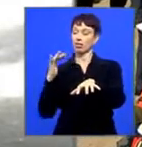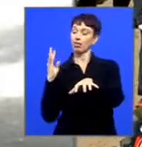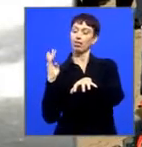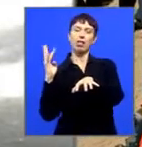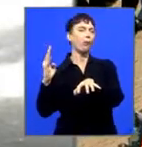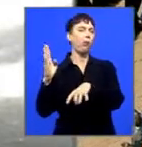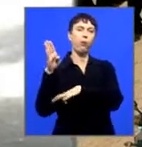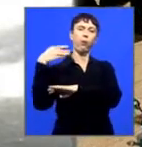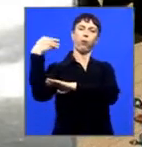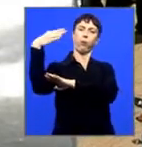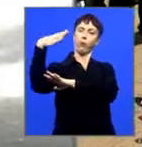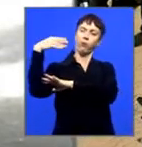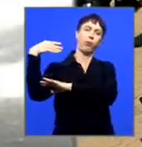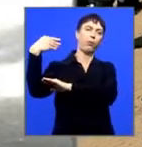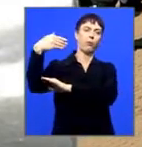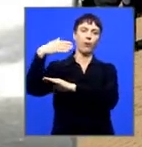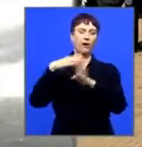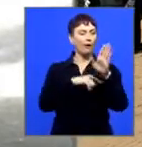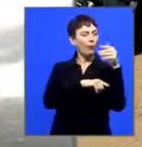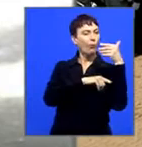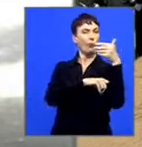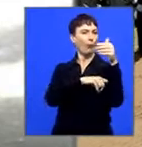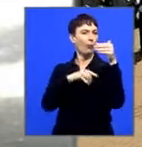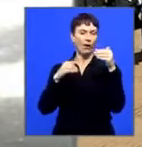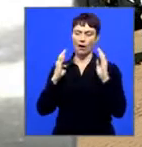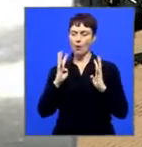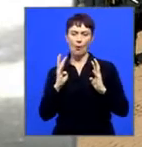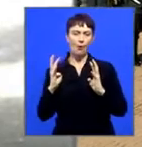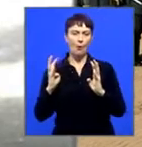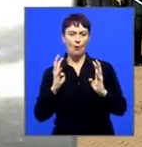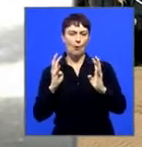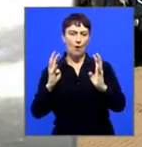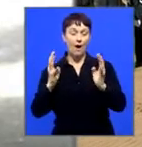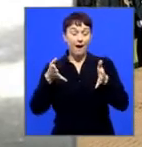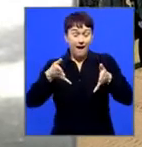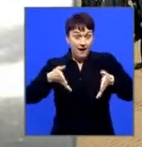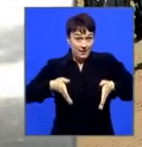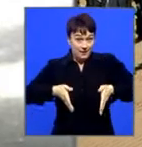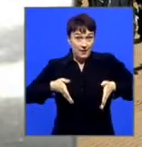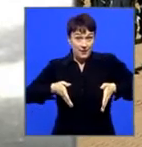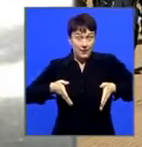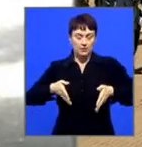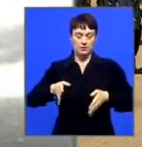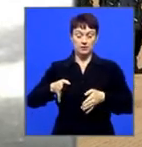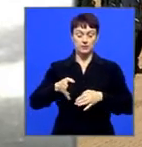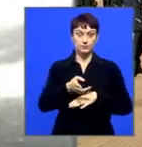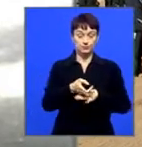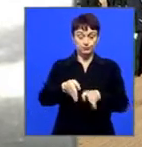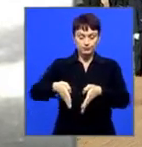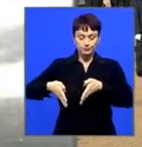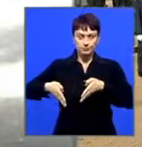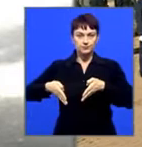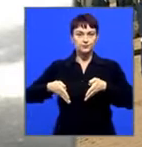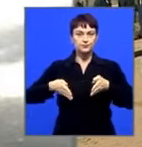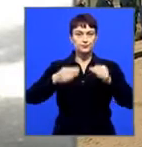the guard. Now, they basically are taking the coffin, which is going to be placed on that cubic